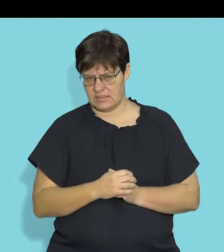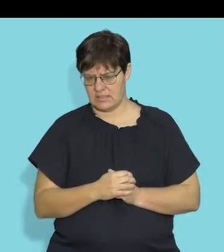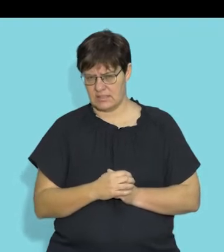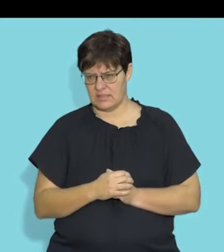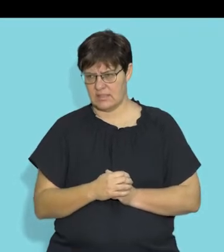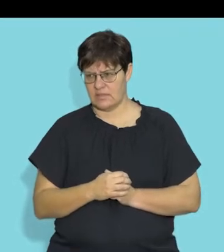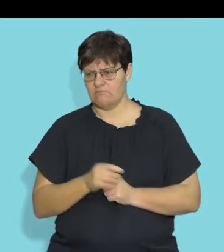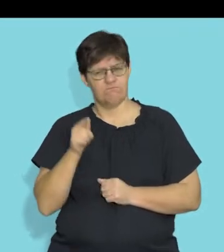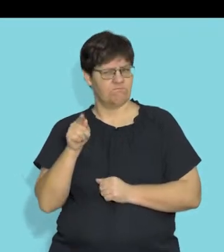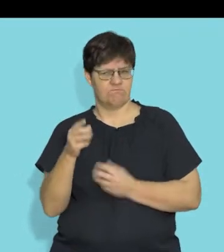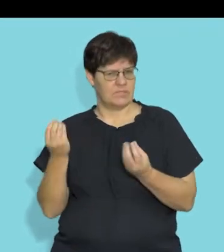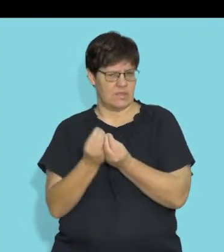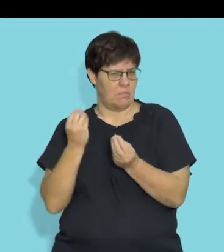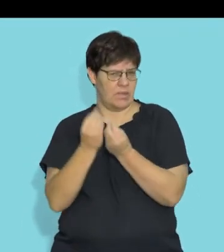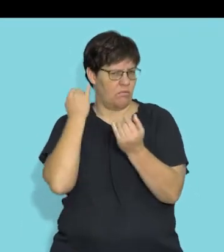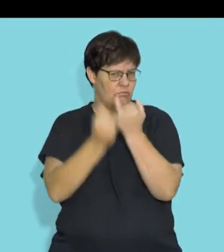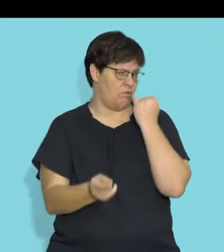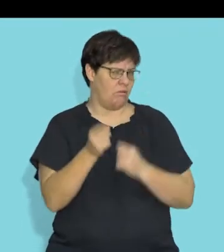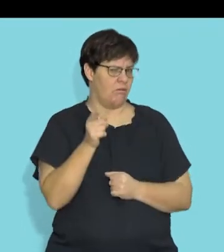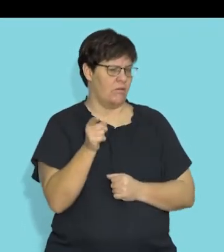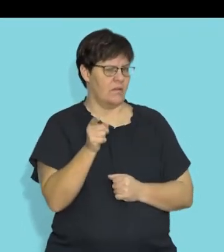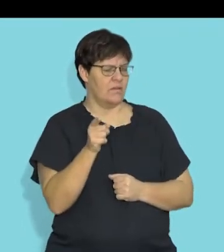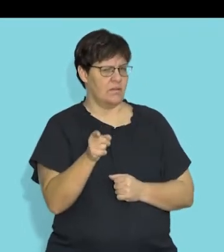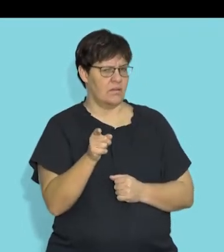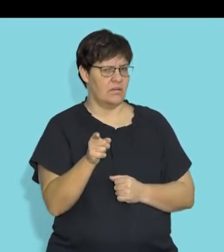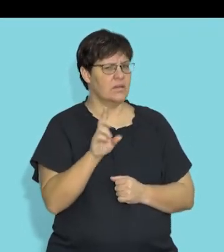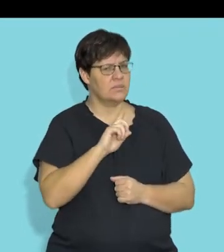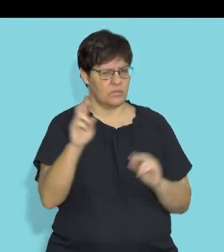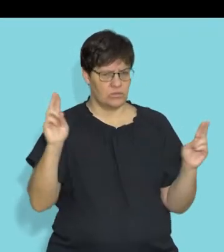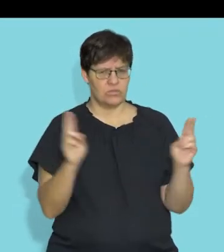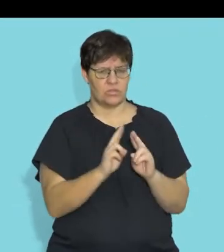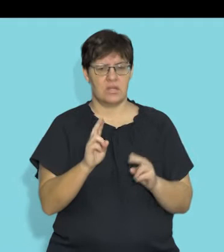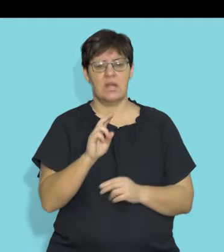you can see that the deposit is short of